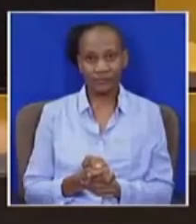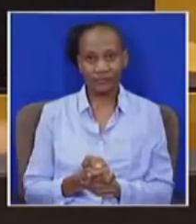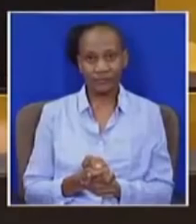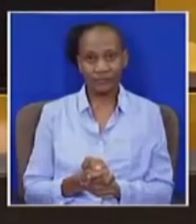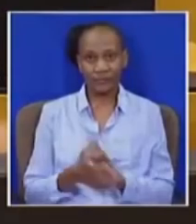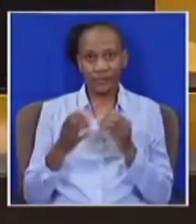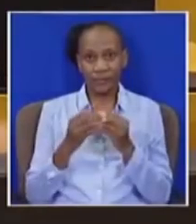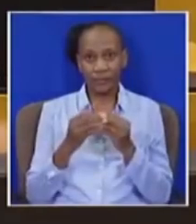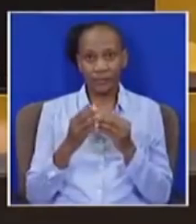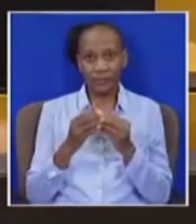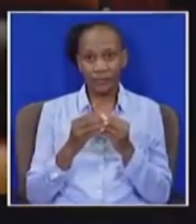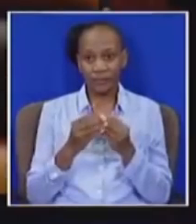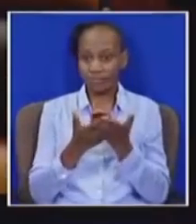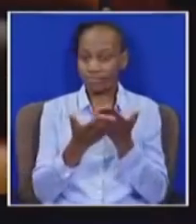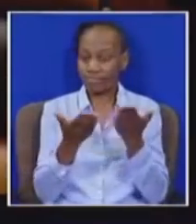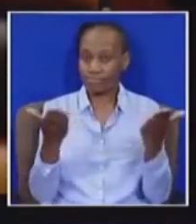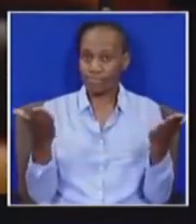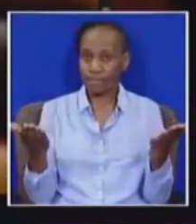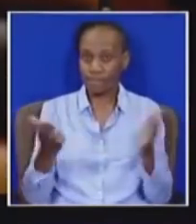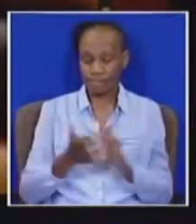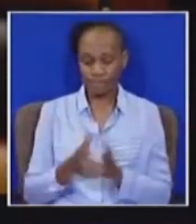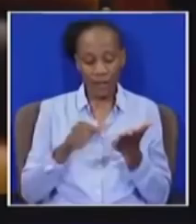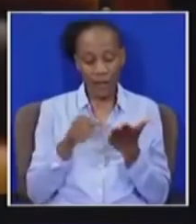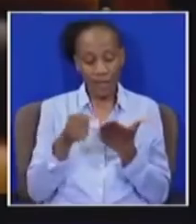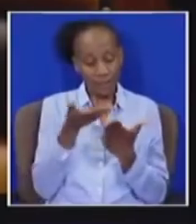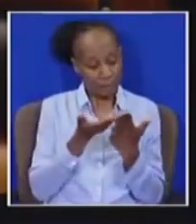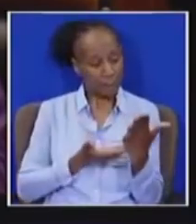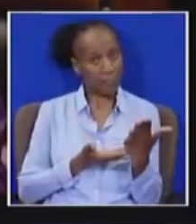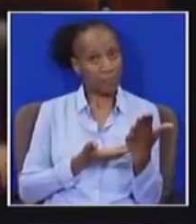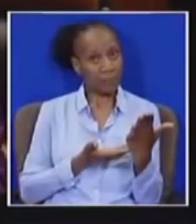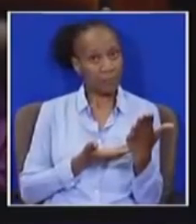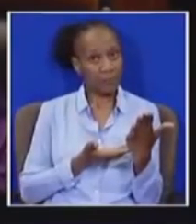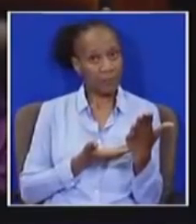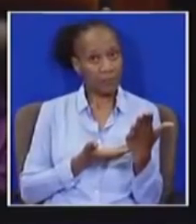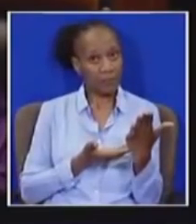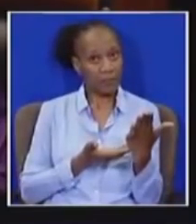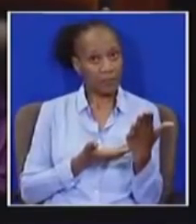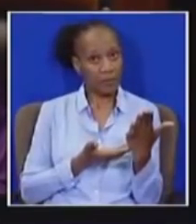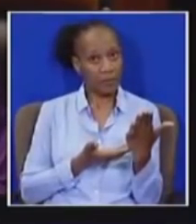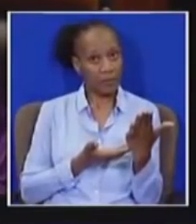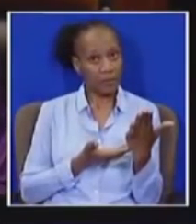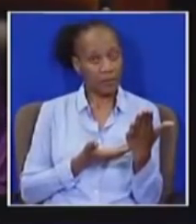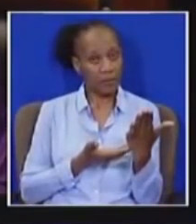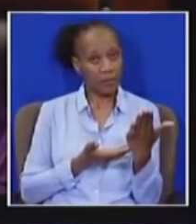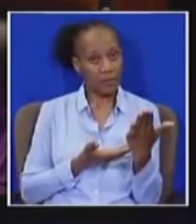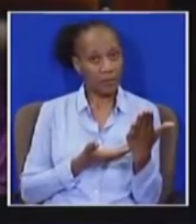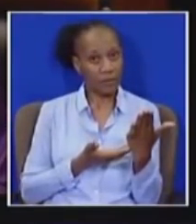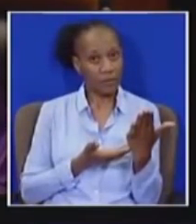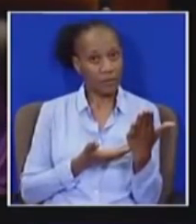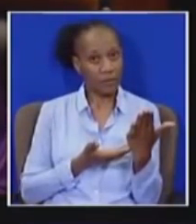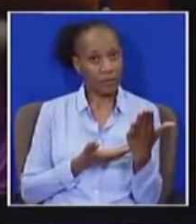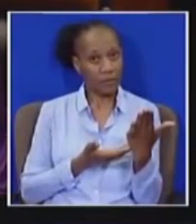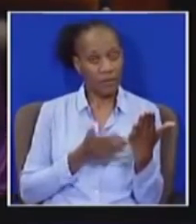Honorable members, the letter will be published in